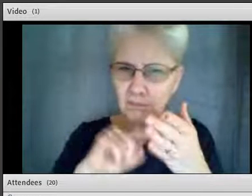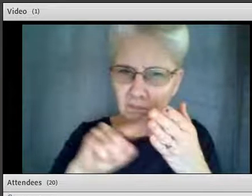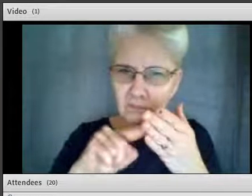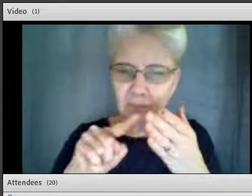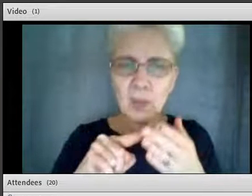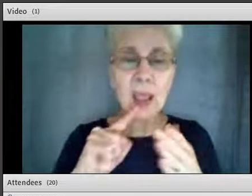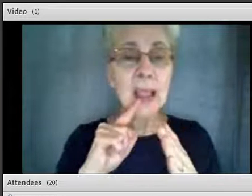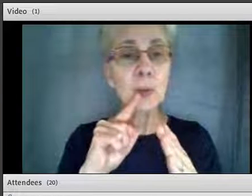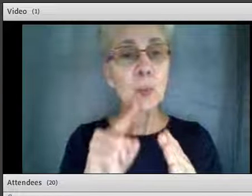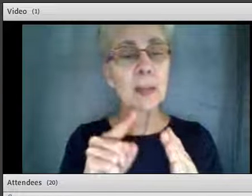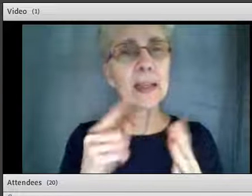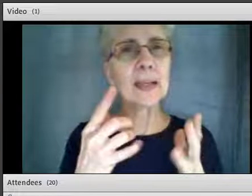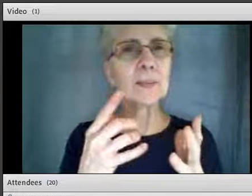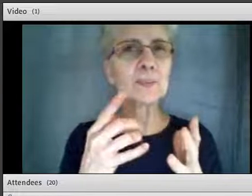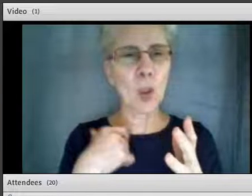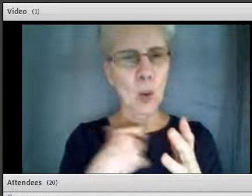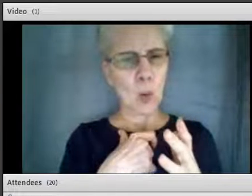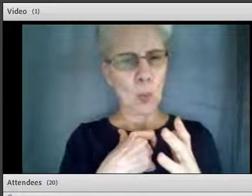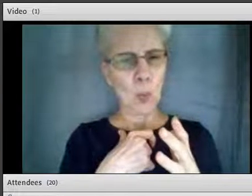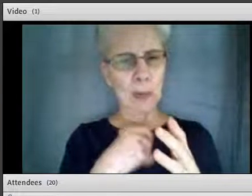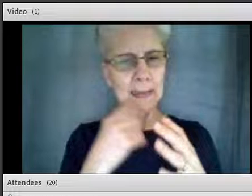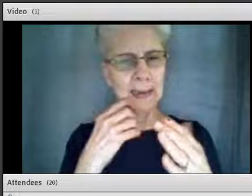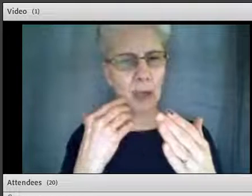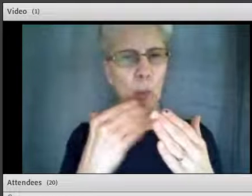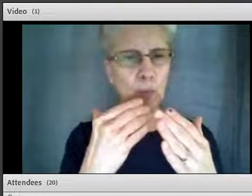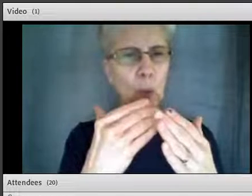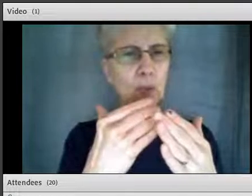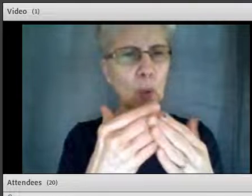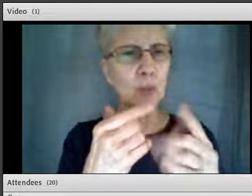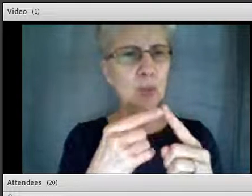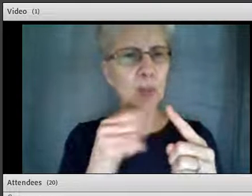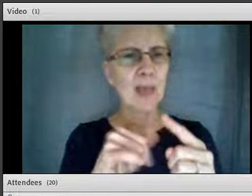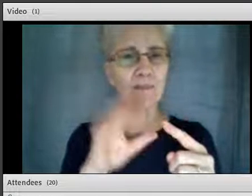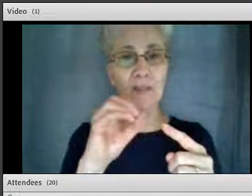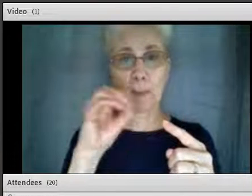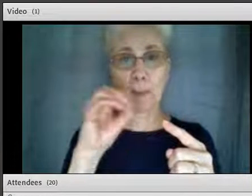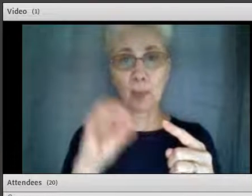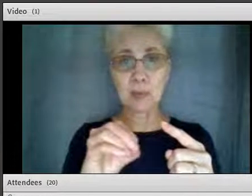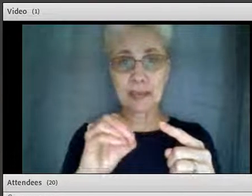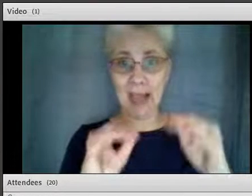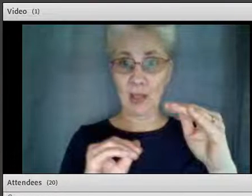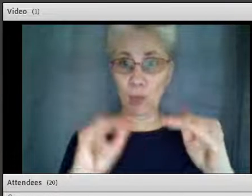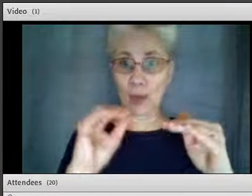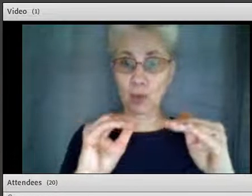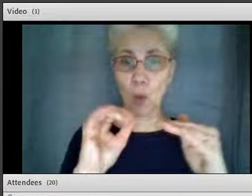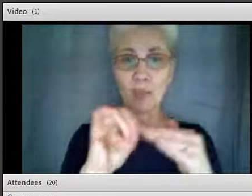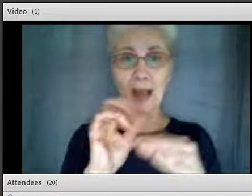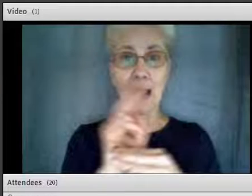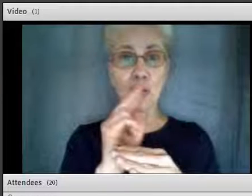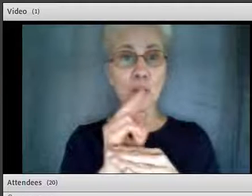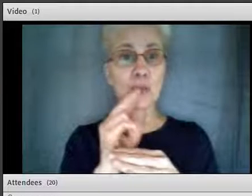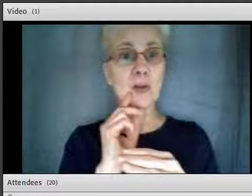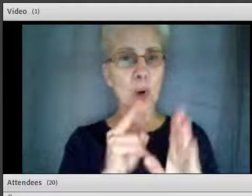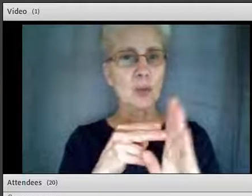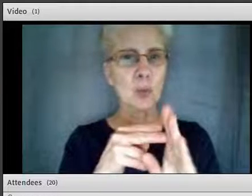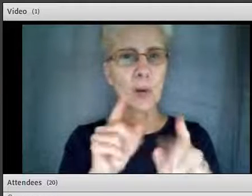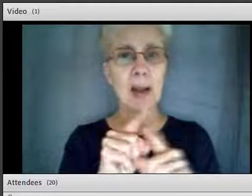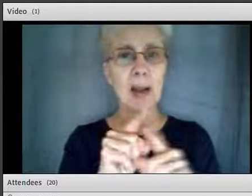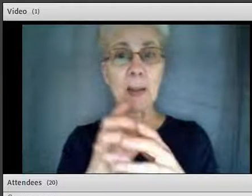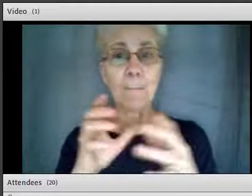at we're getting closer and closer to that 50% threshold, that our users are coming in just as much on their